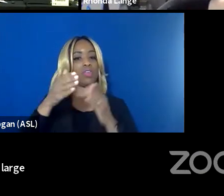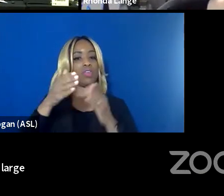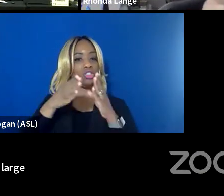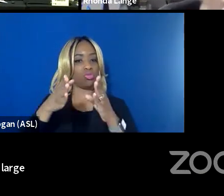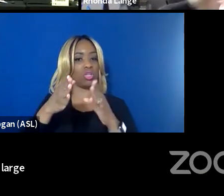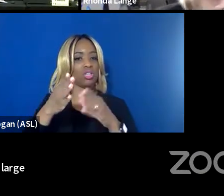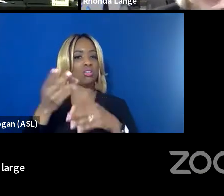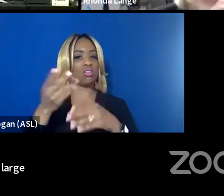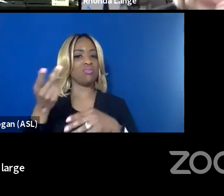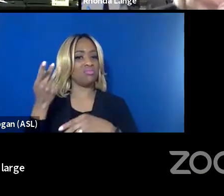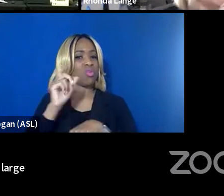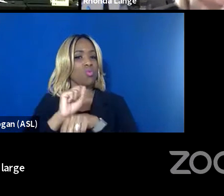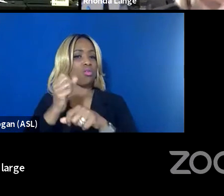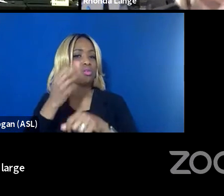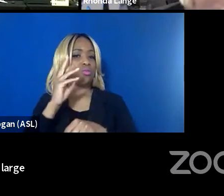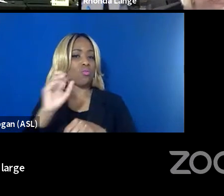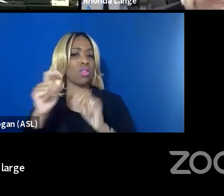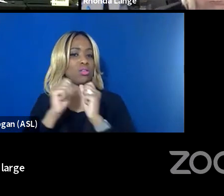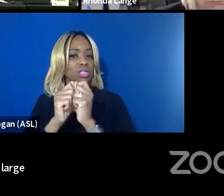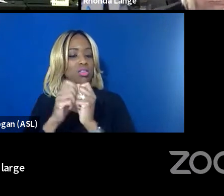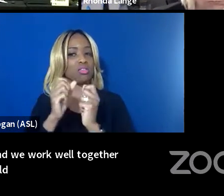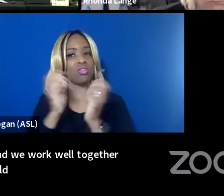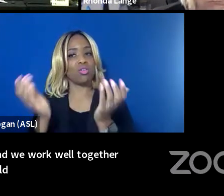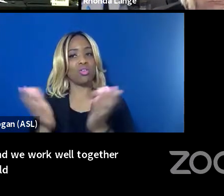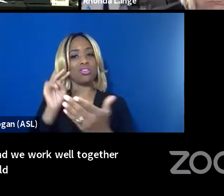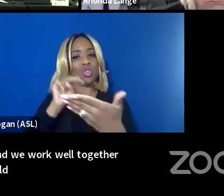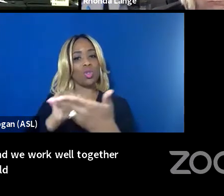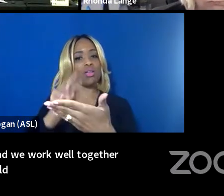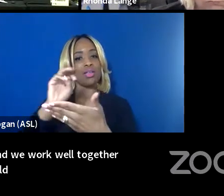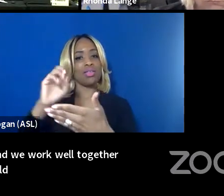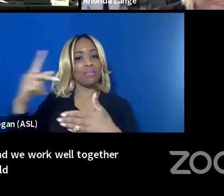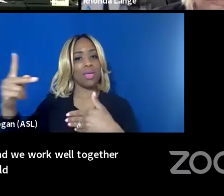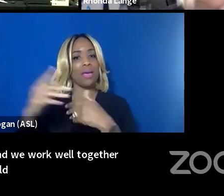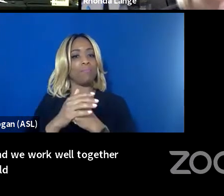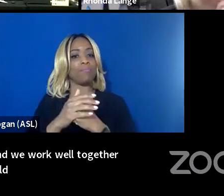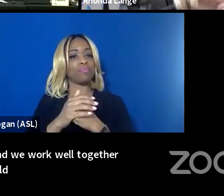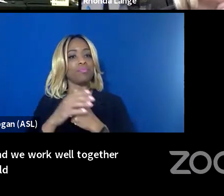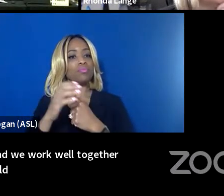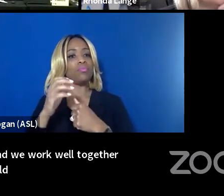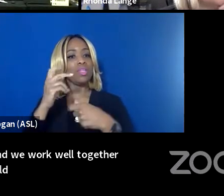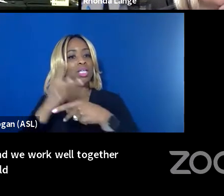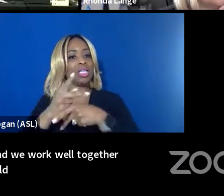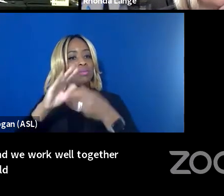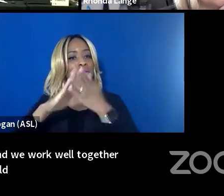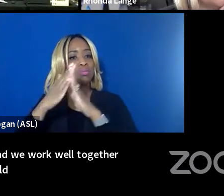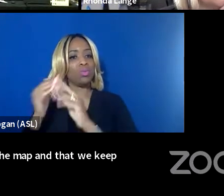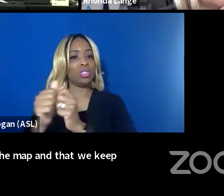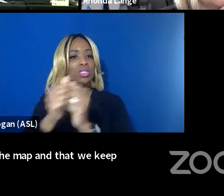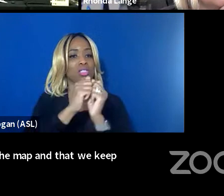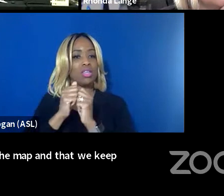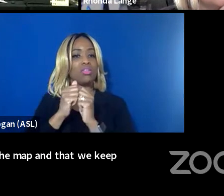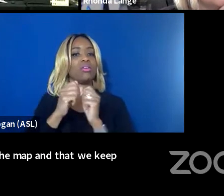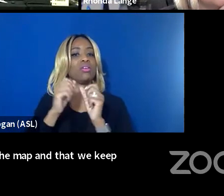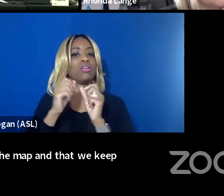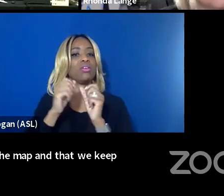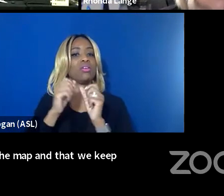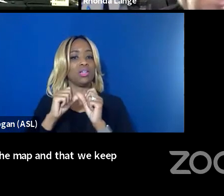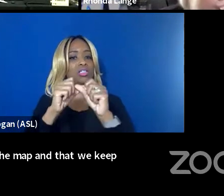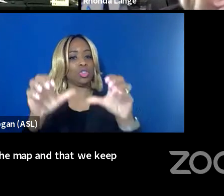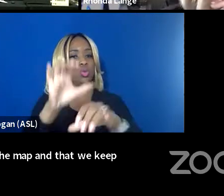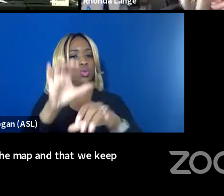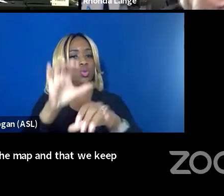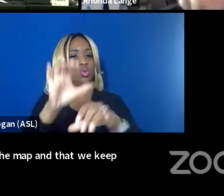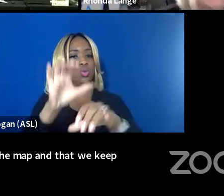well together, and we would just encourage you as you look at the map and that we keep these communities together, that we can continue to do the work that we're